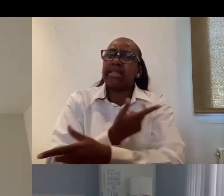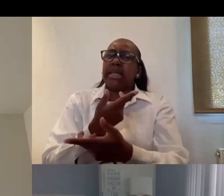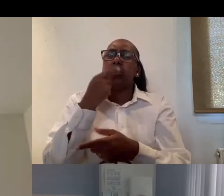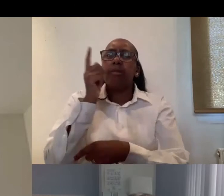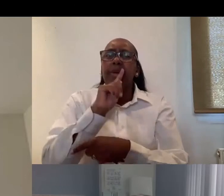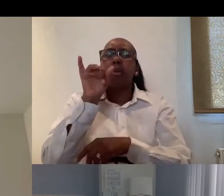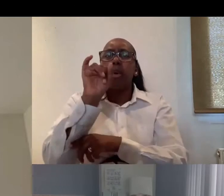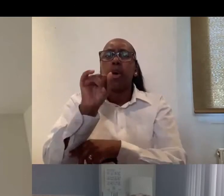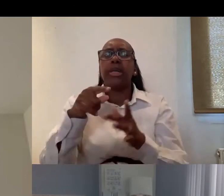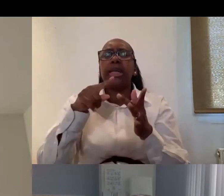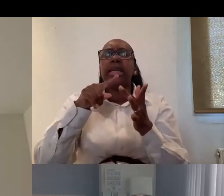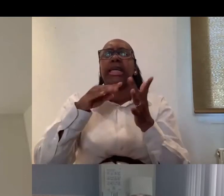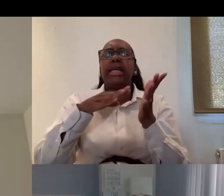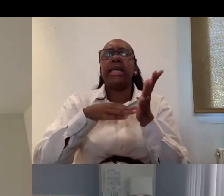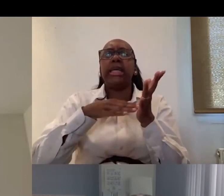suppressant medication?